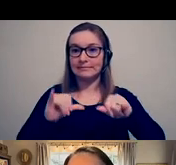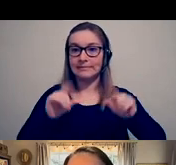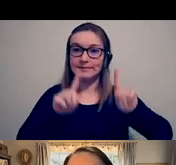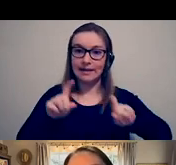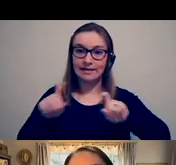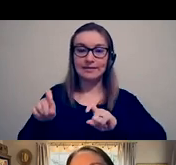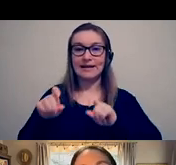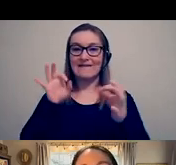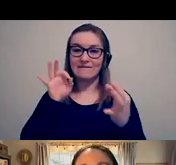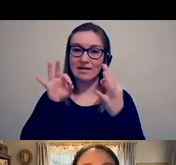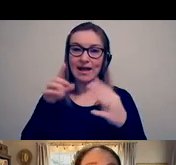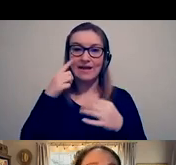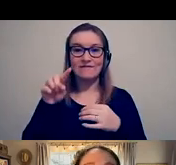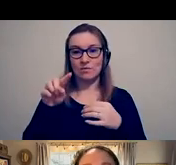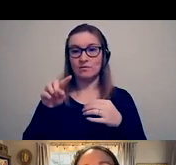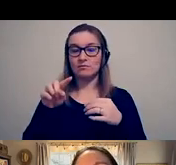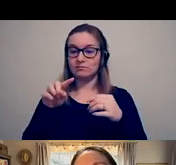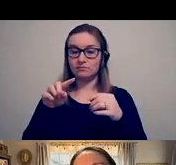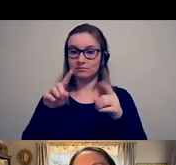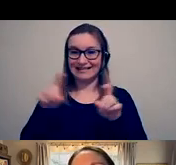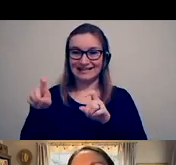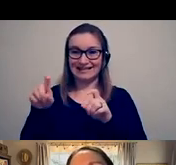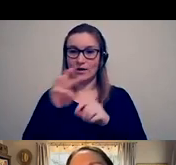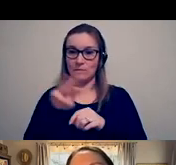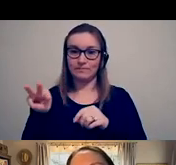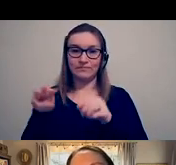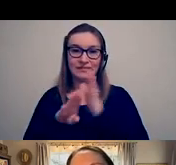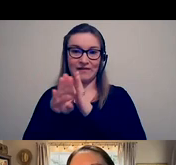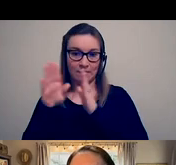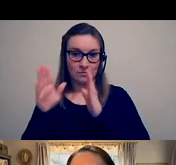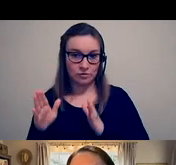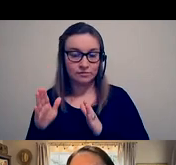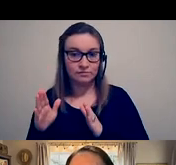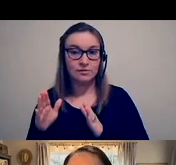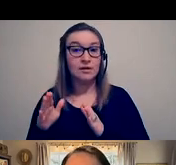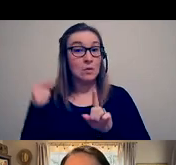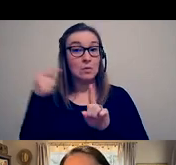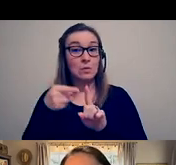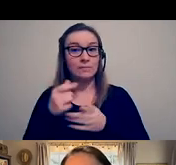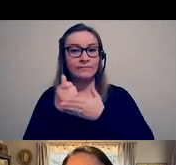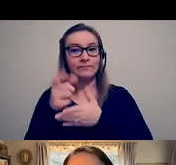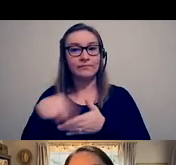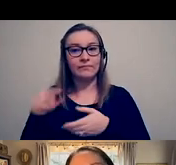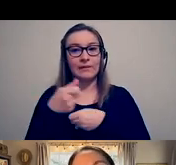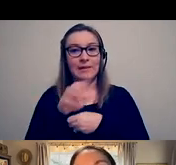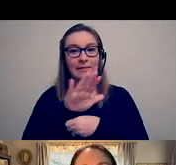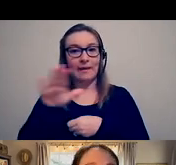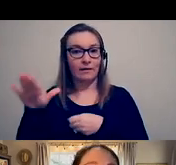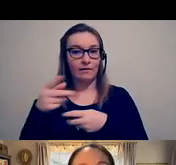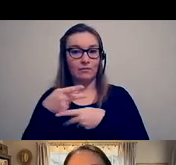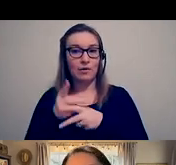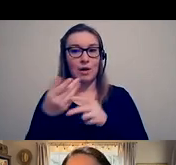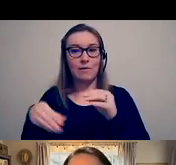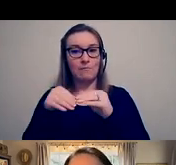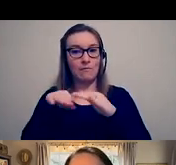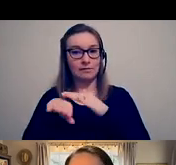theme developers, because our goal is to be able to help them make their products more accessible so that in turn,